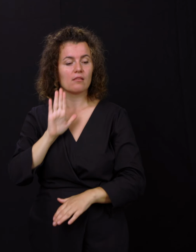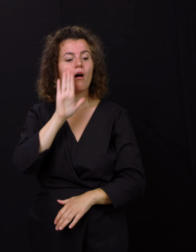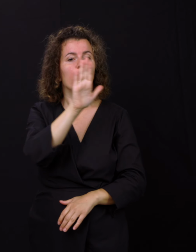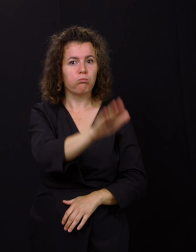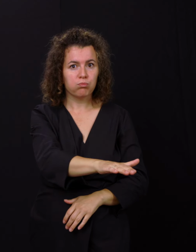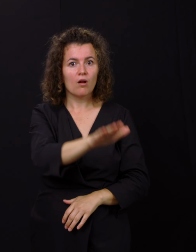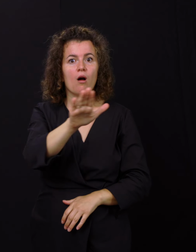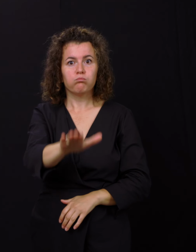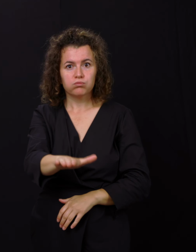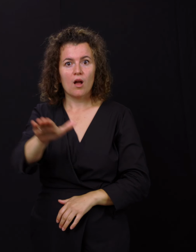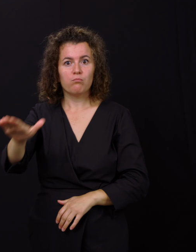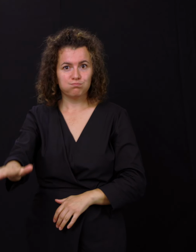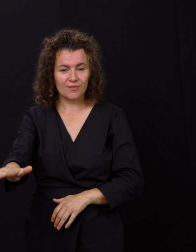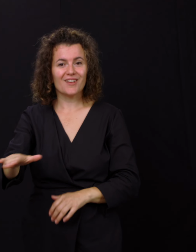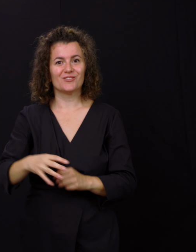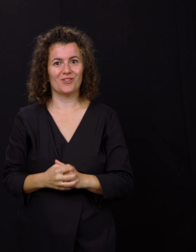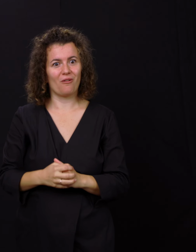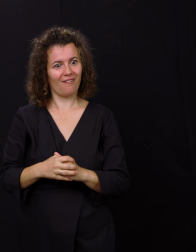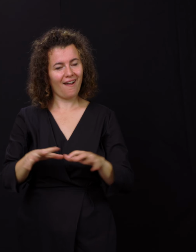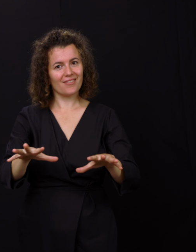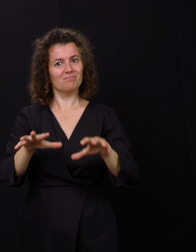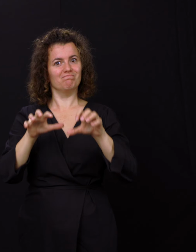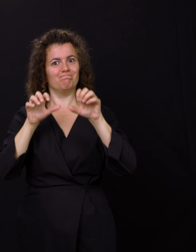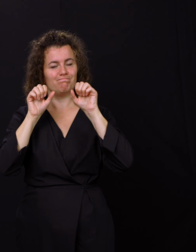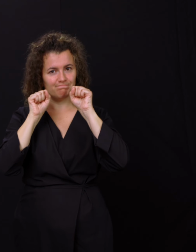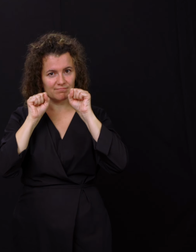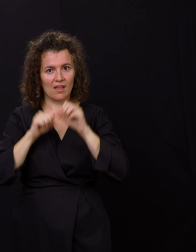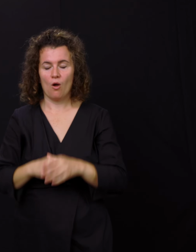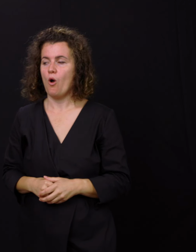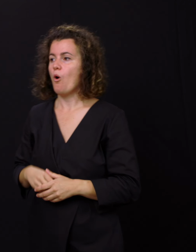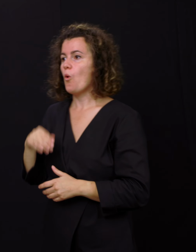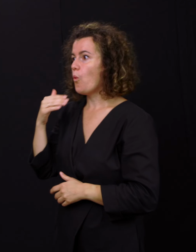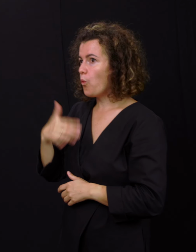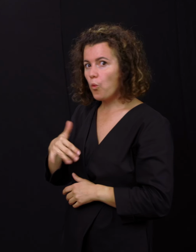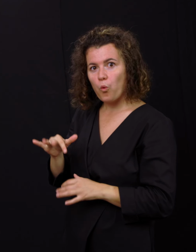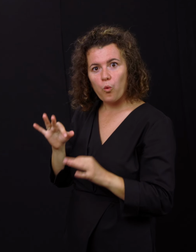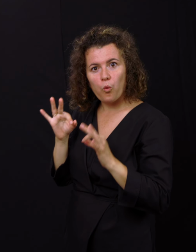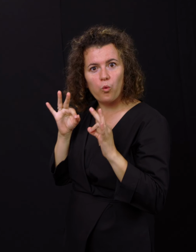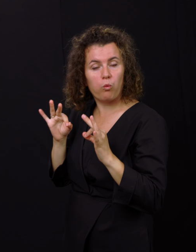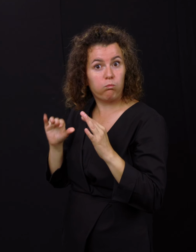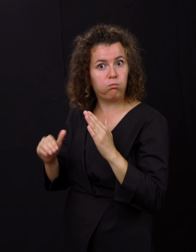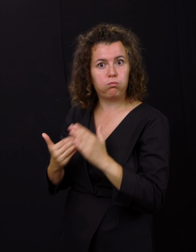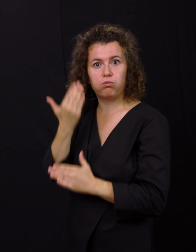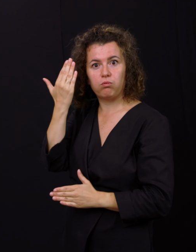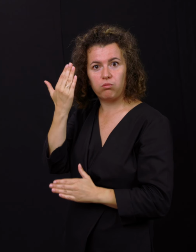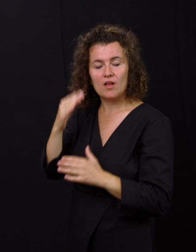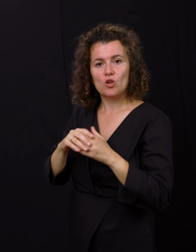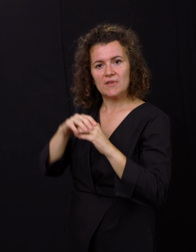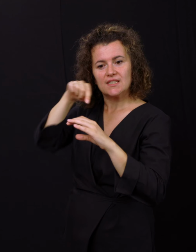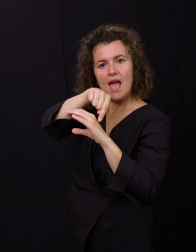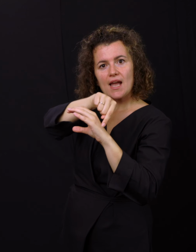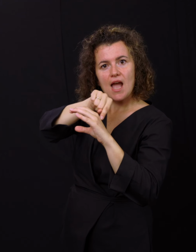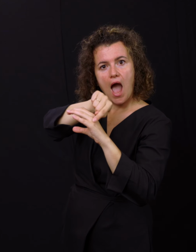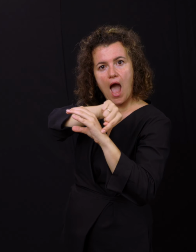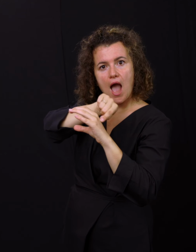decades. That's a huge difference, I would say. And then your research does not focus on the ganglion cells, the cells of the optic nerve, but on